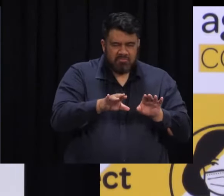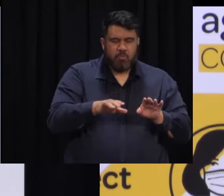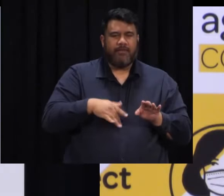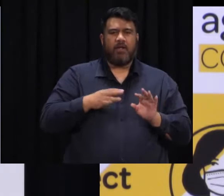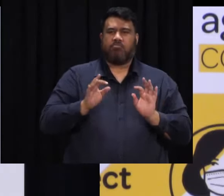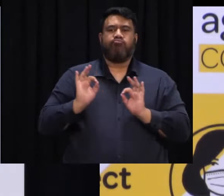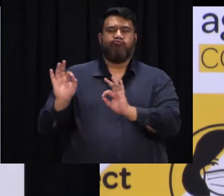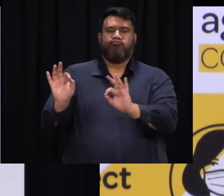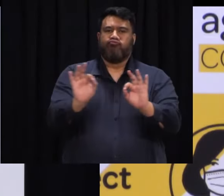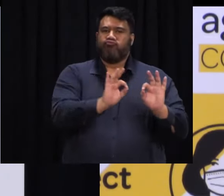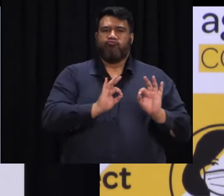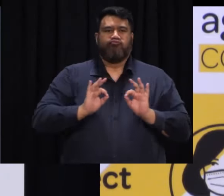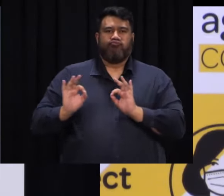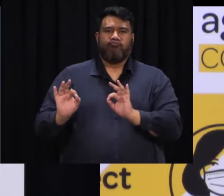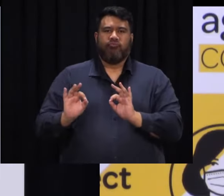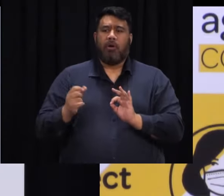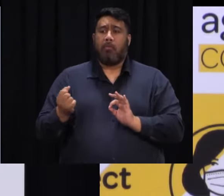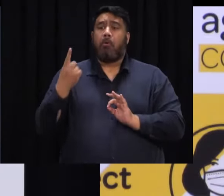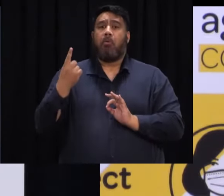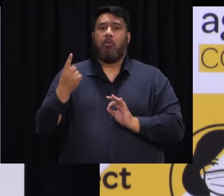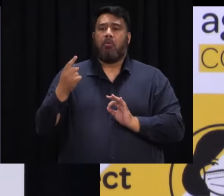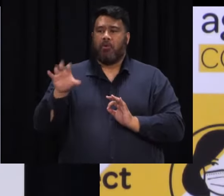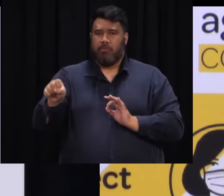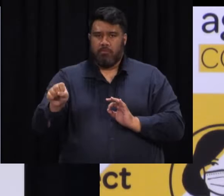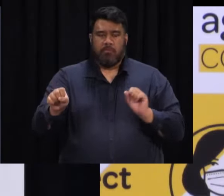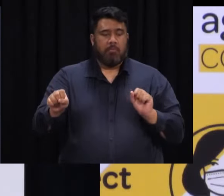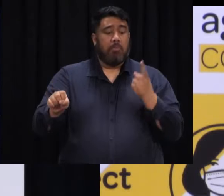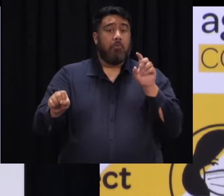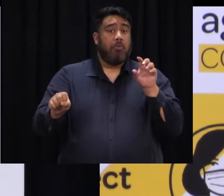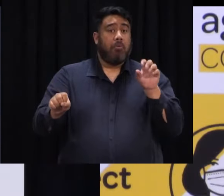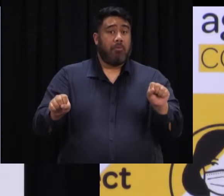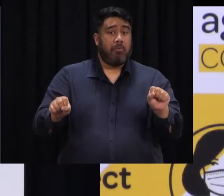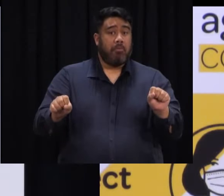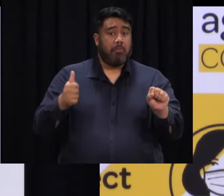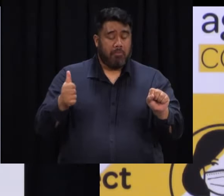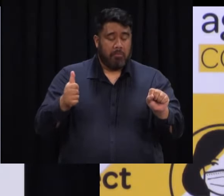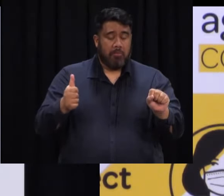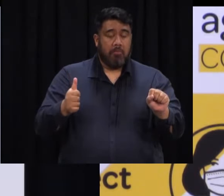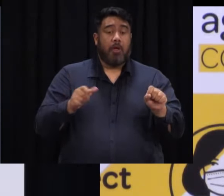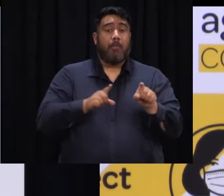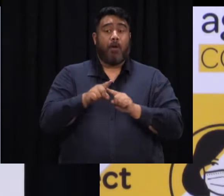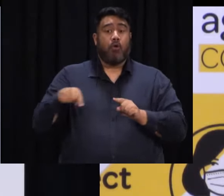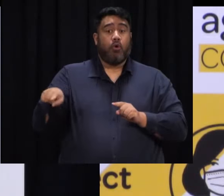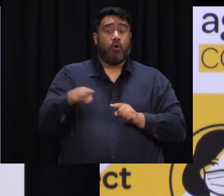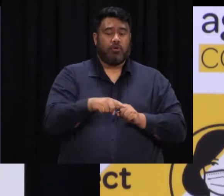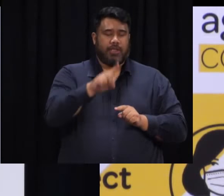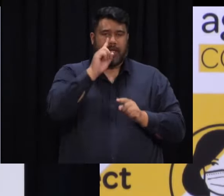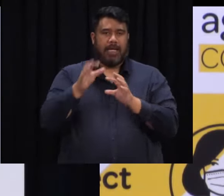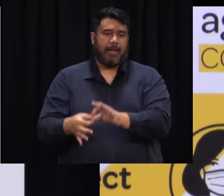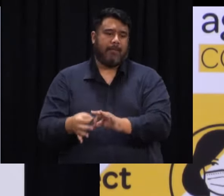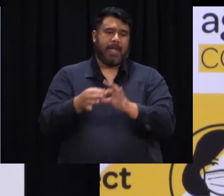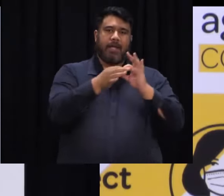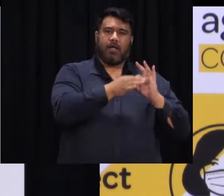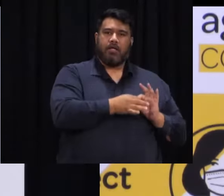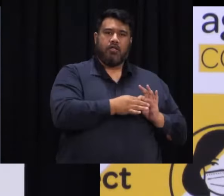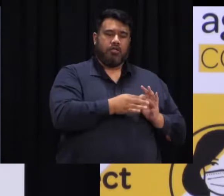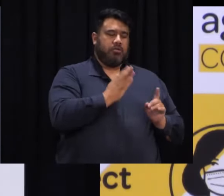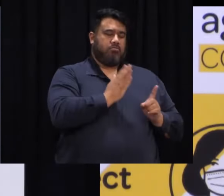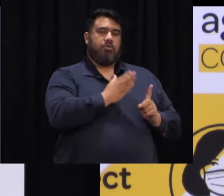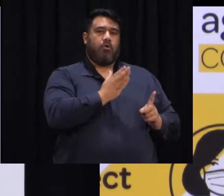there. We are still getting cases come up, and often they are unlinked initially, but we are then able to link them back to specific